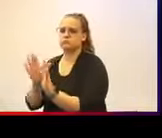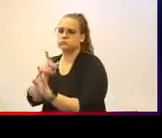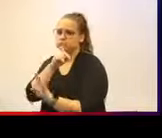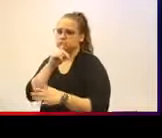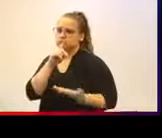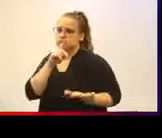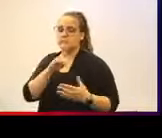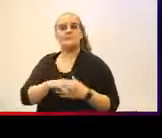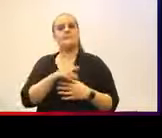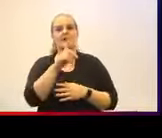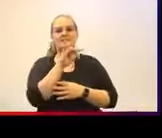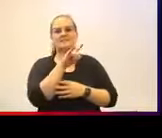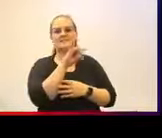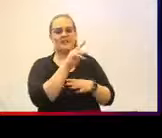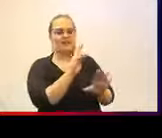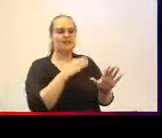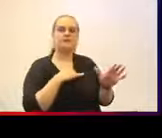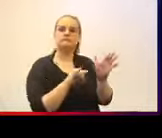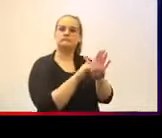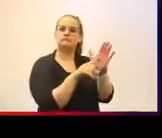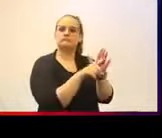as bisexual. He was being bullied